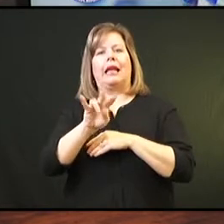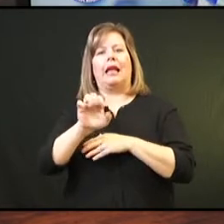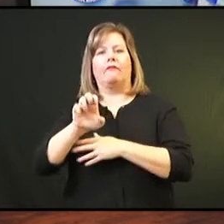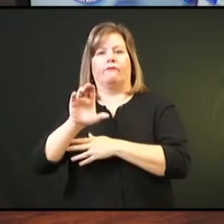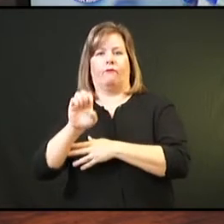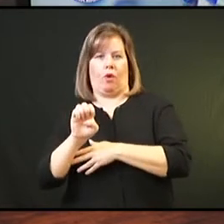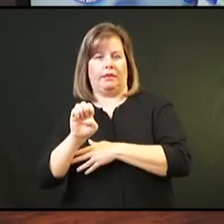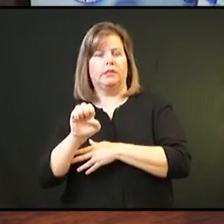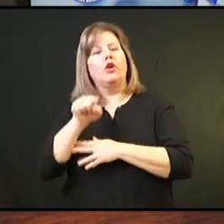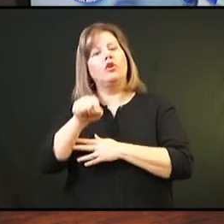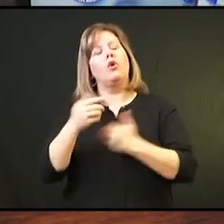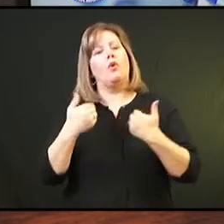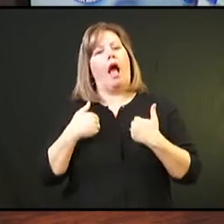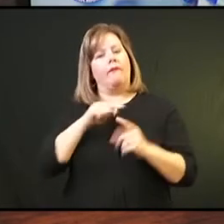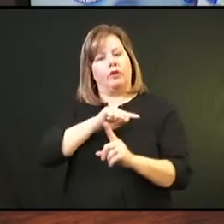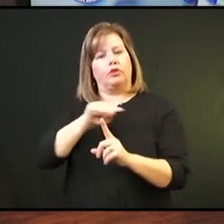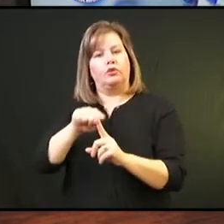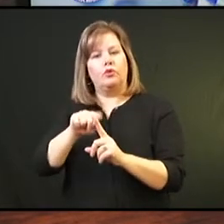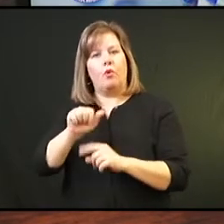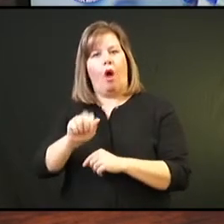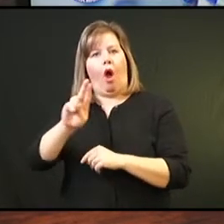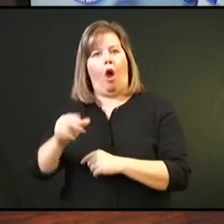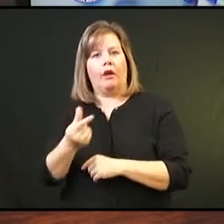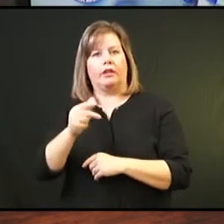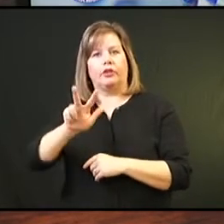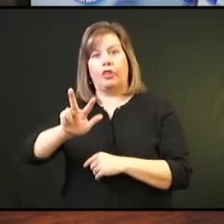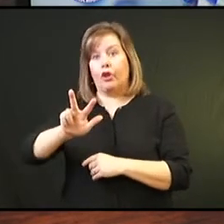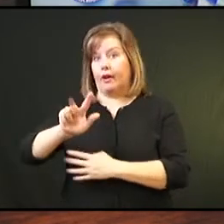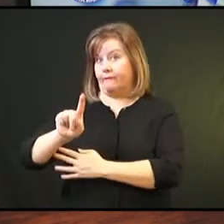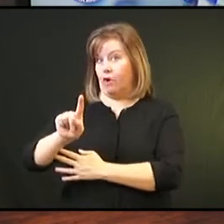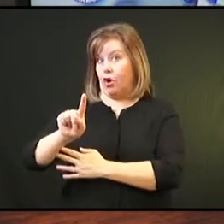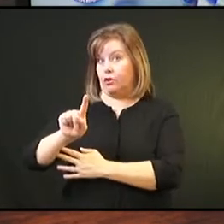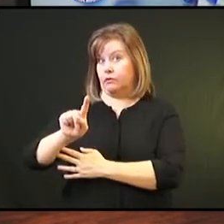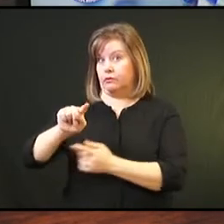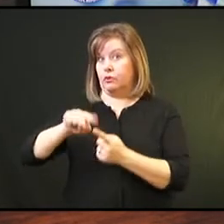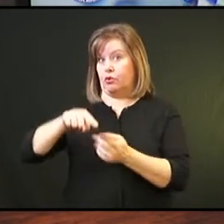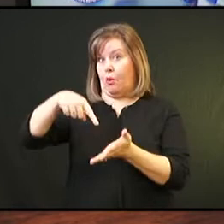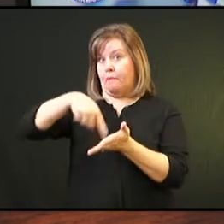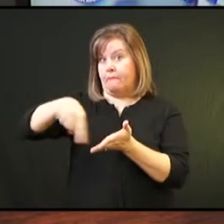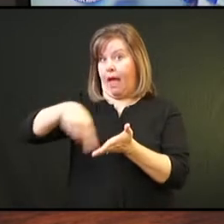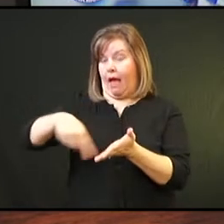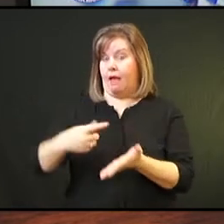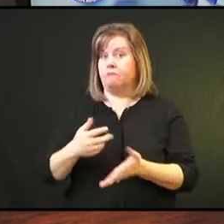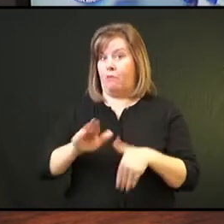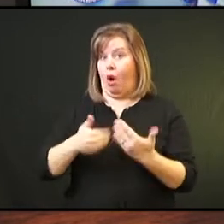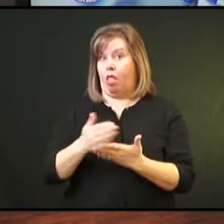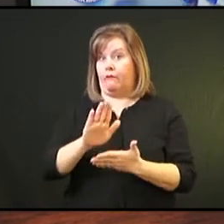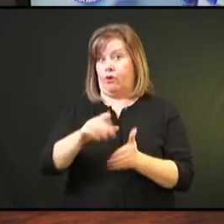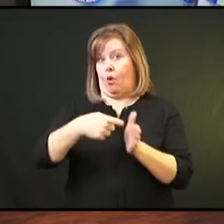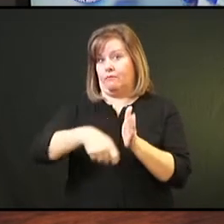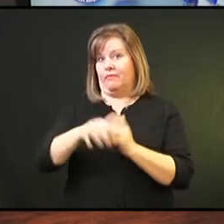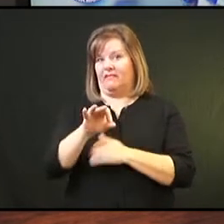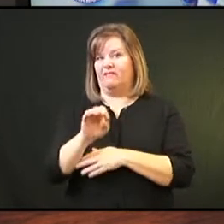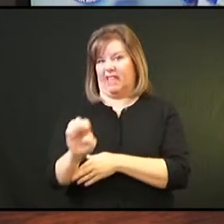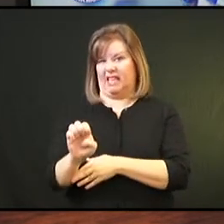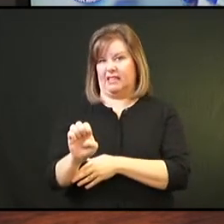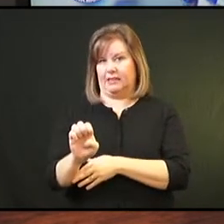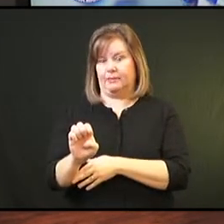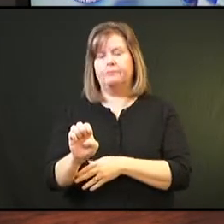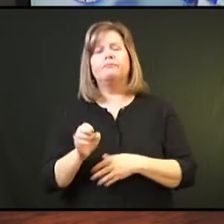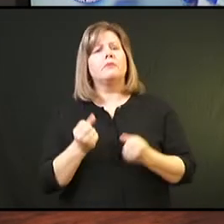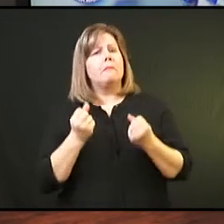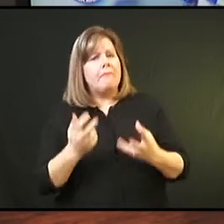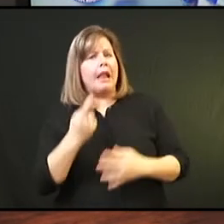August 31st to pay the remainder of that fee. So I hope that helps. I know every year a number of restaurants really struggle to